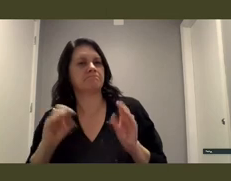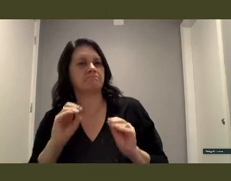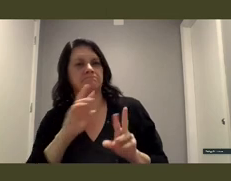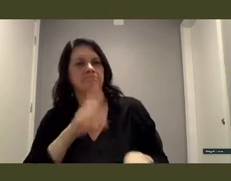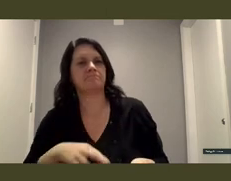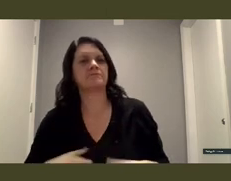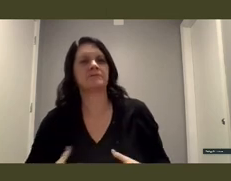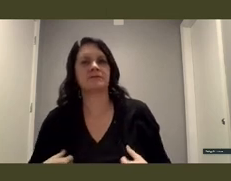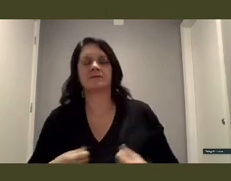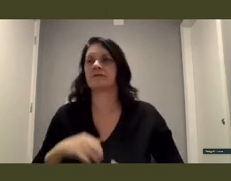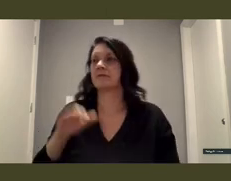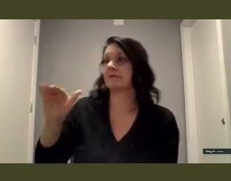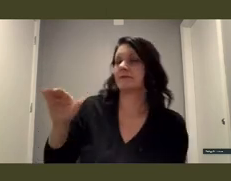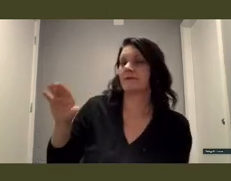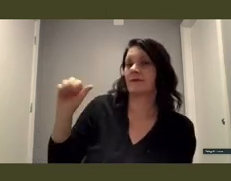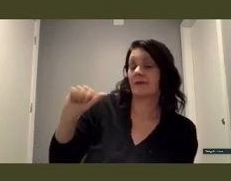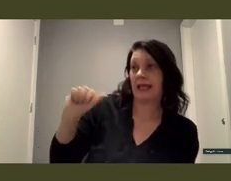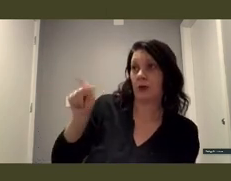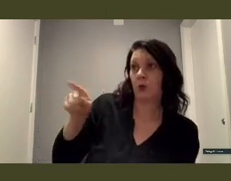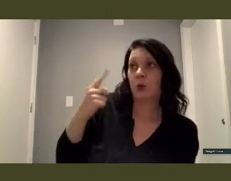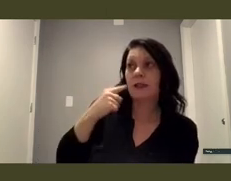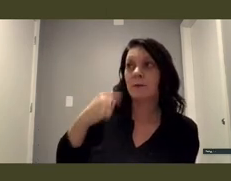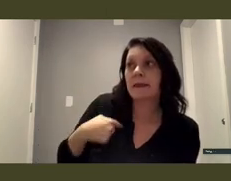Adenike, can you hear me?